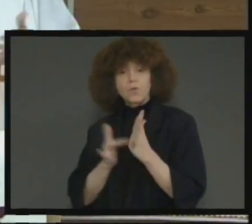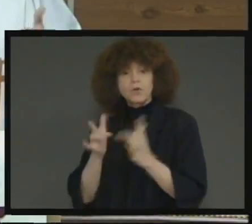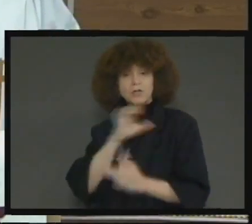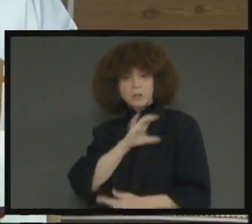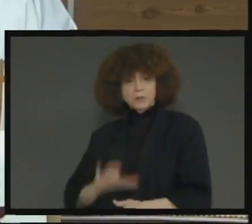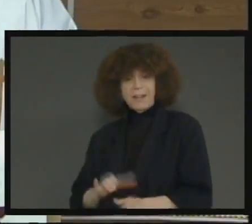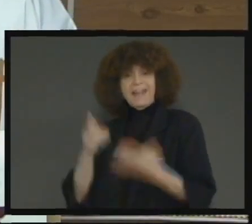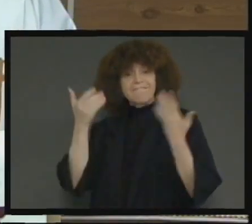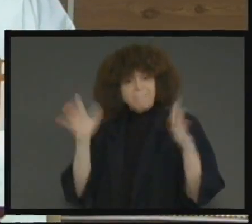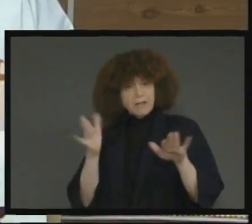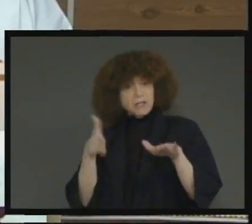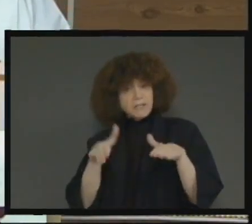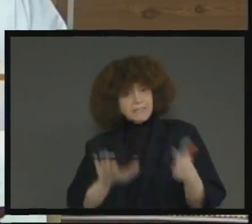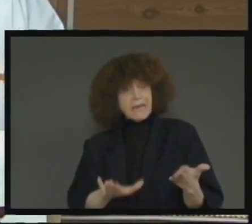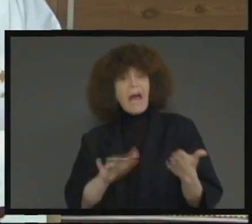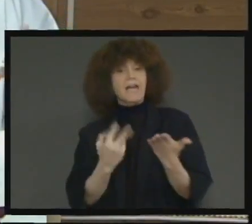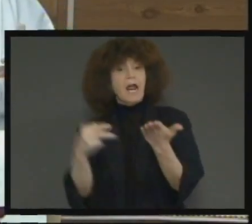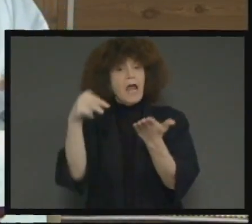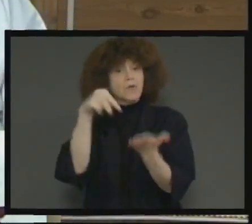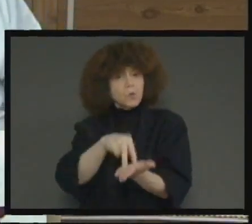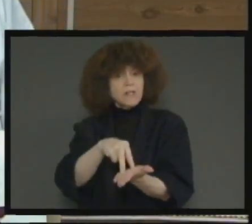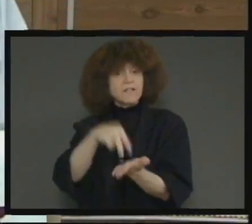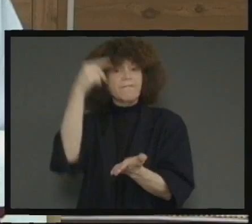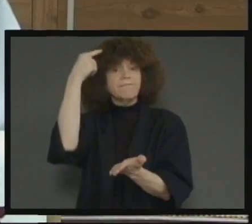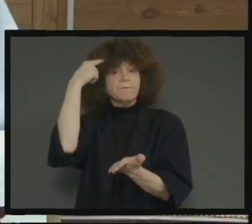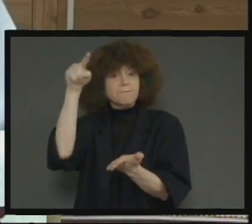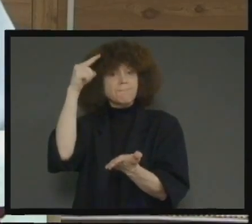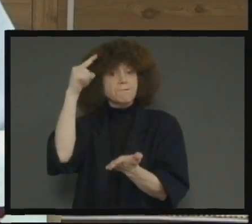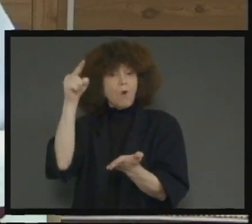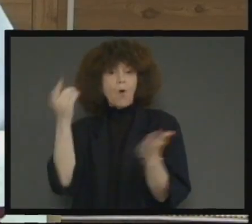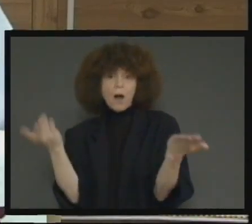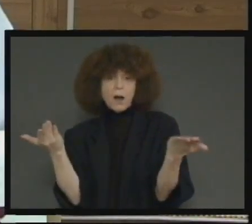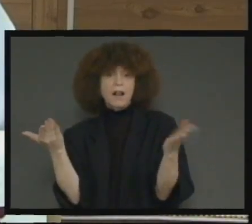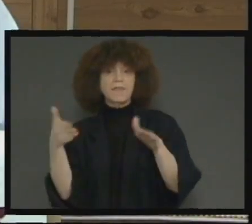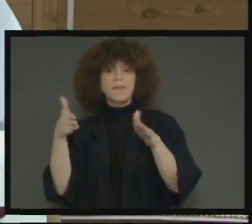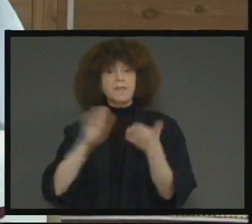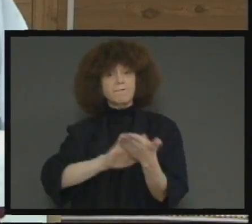you, you have received the breath of life.